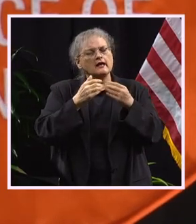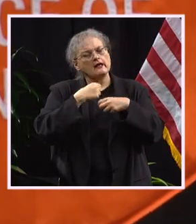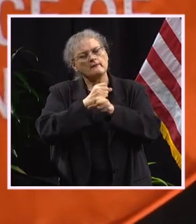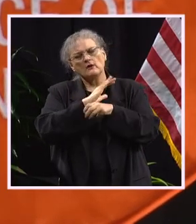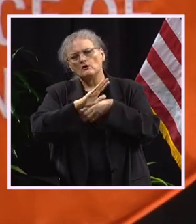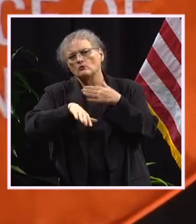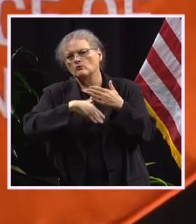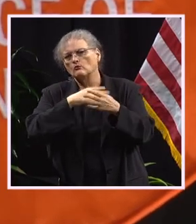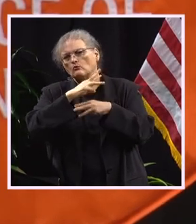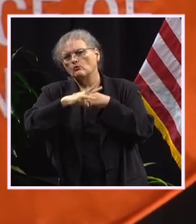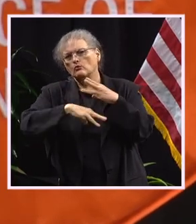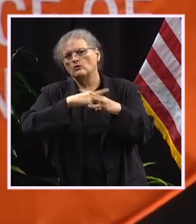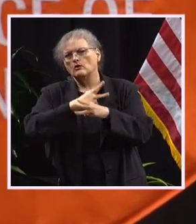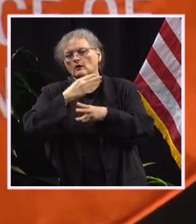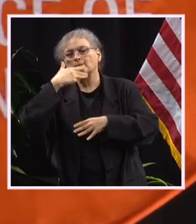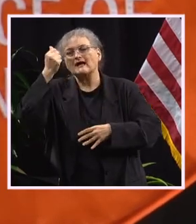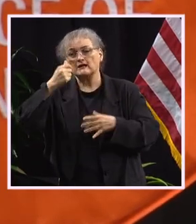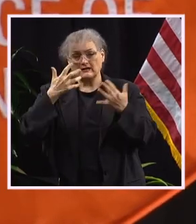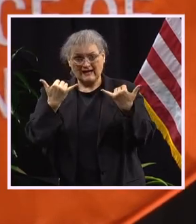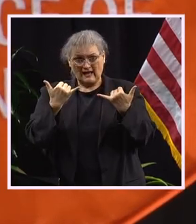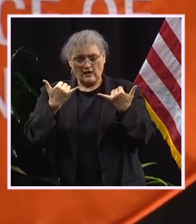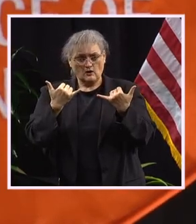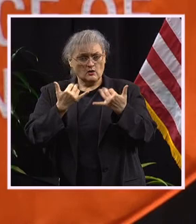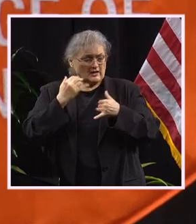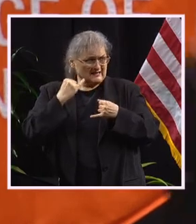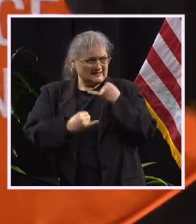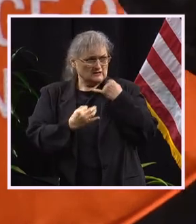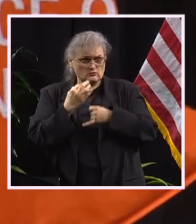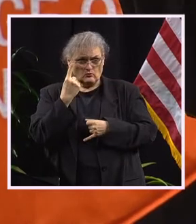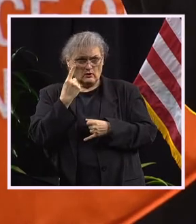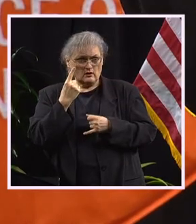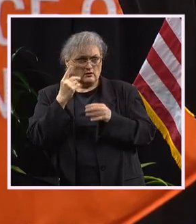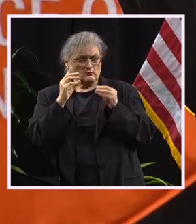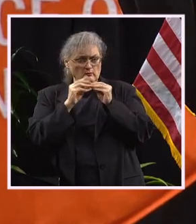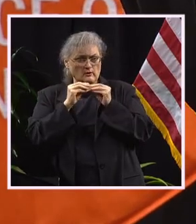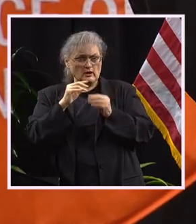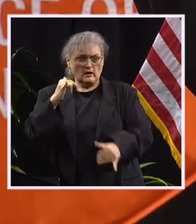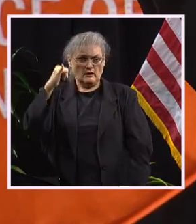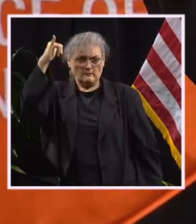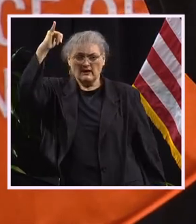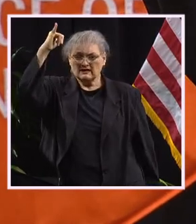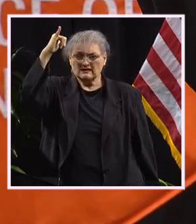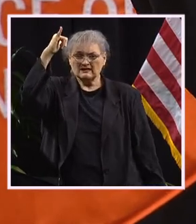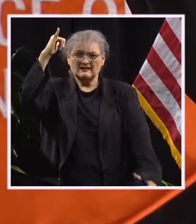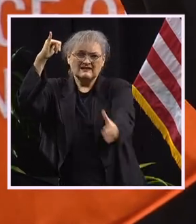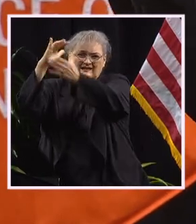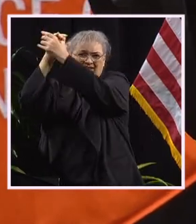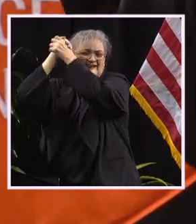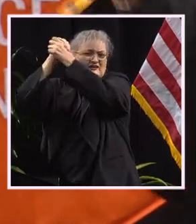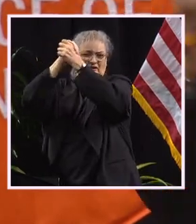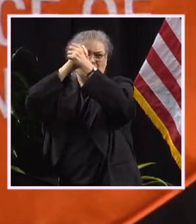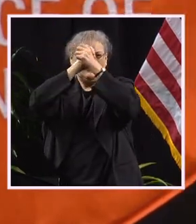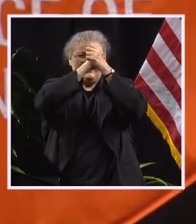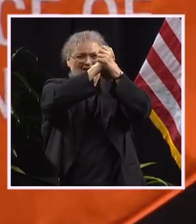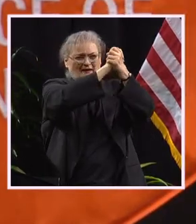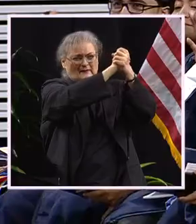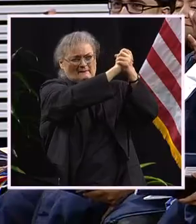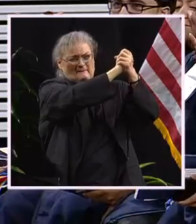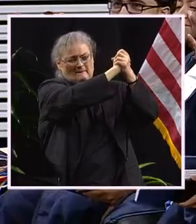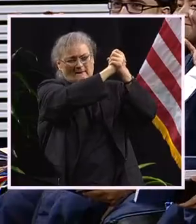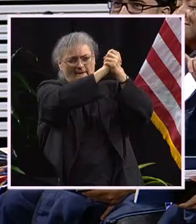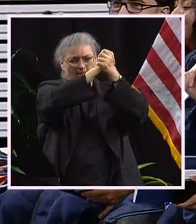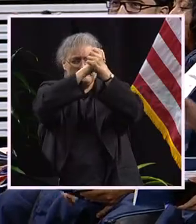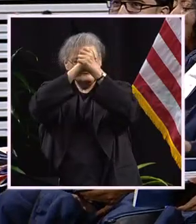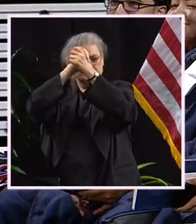But last but not least, before I leave you today, I have one more assignment. Birds up. Congratulations to each of you. Go Runners!